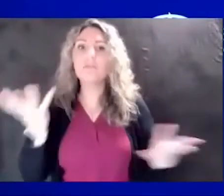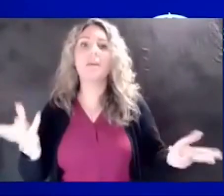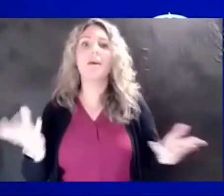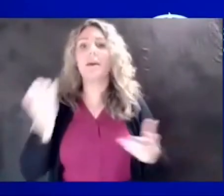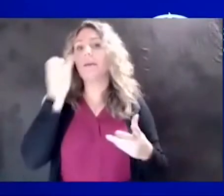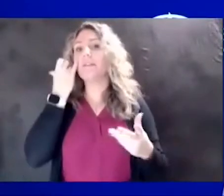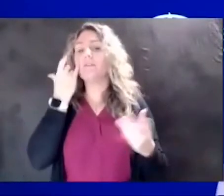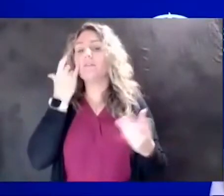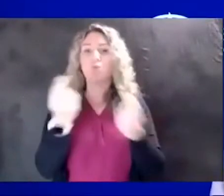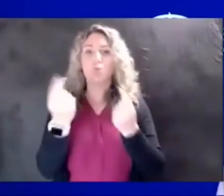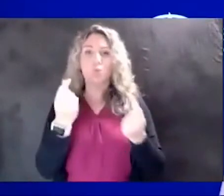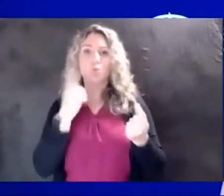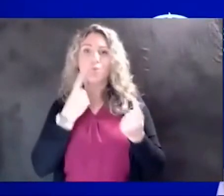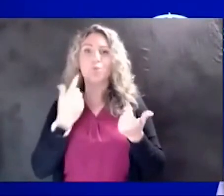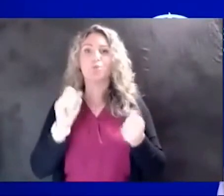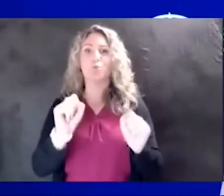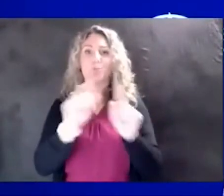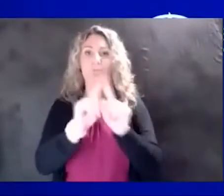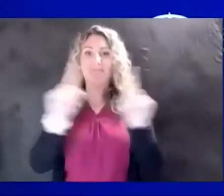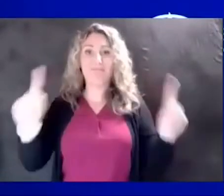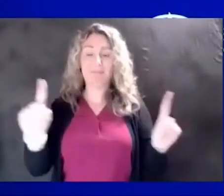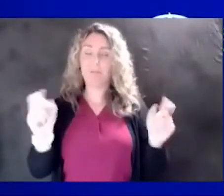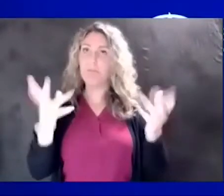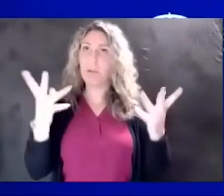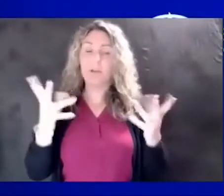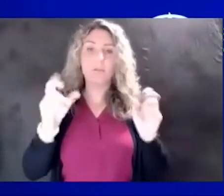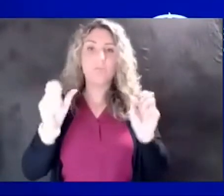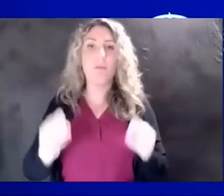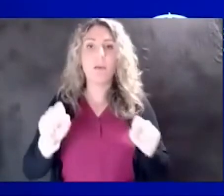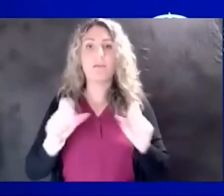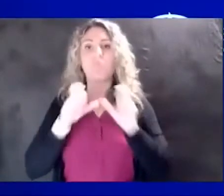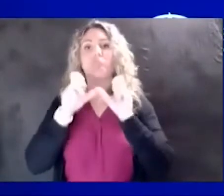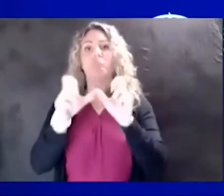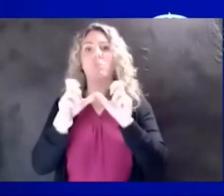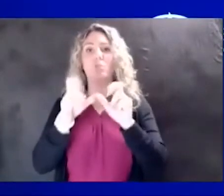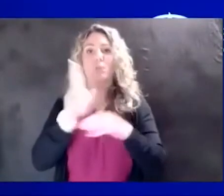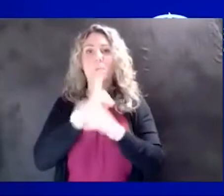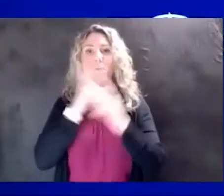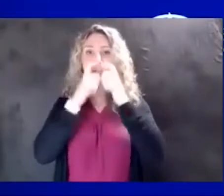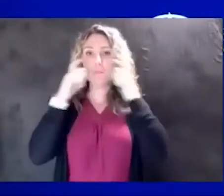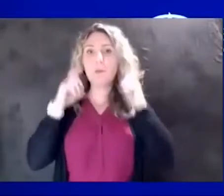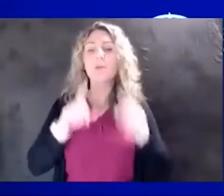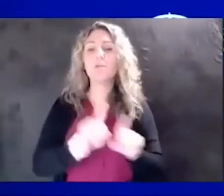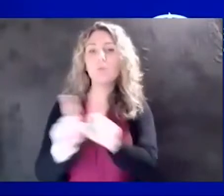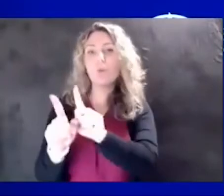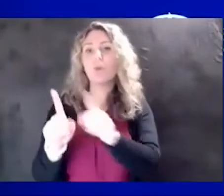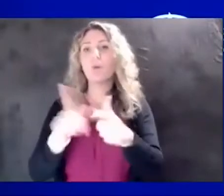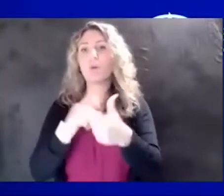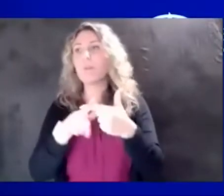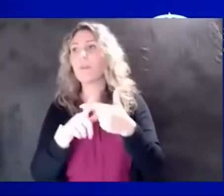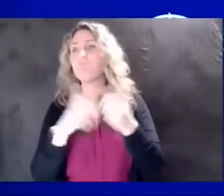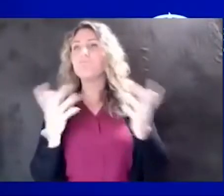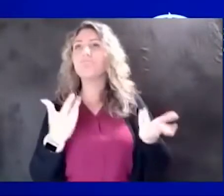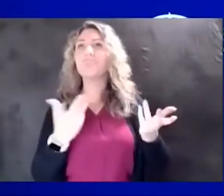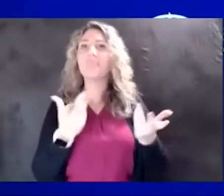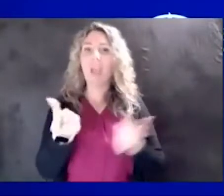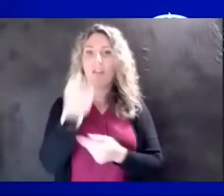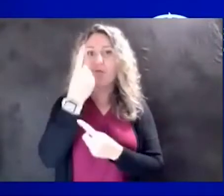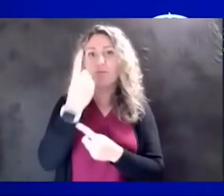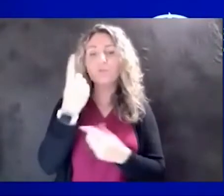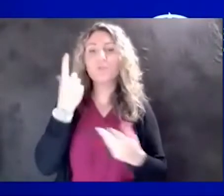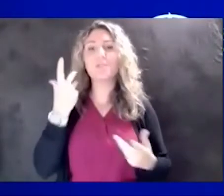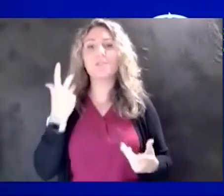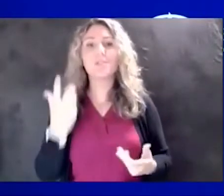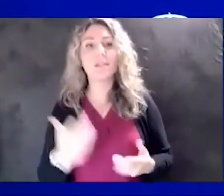try to distance as much as possible. Try to continue to wear your mask as well, and kind of just understand that